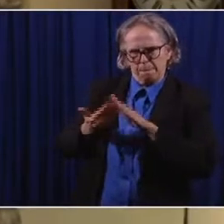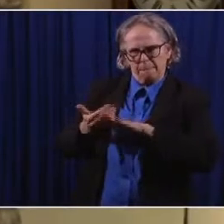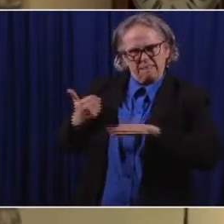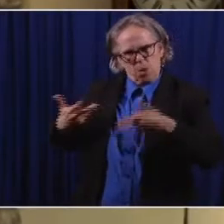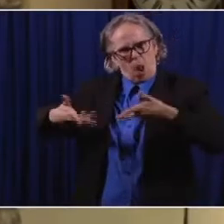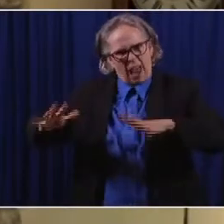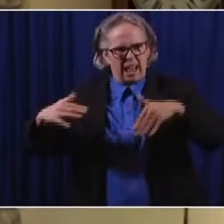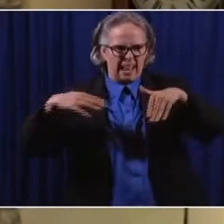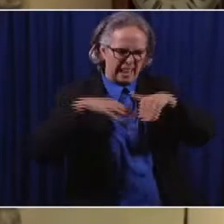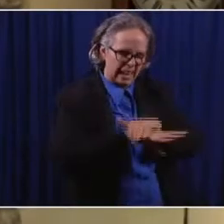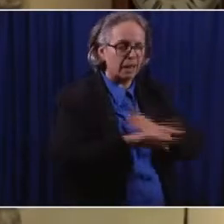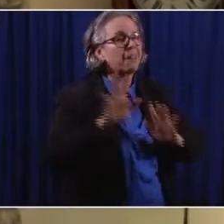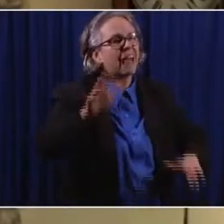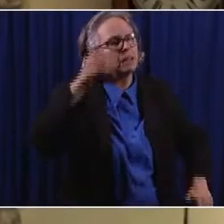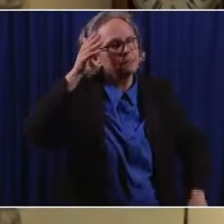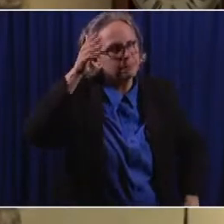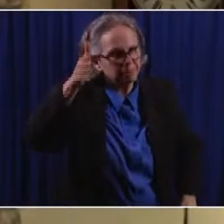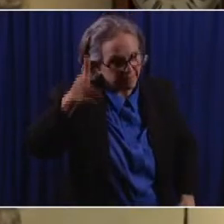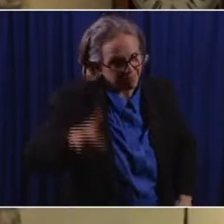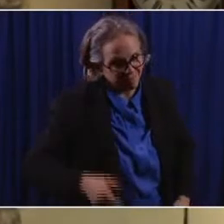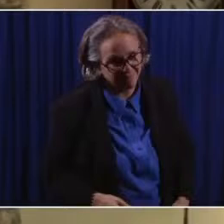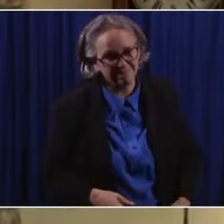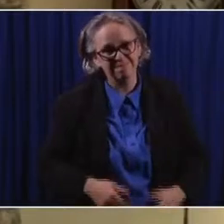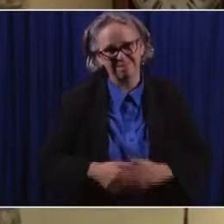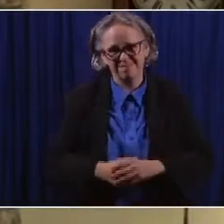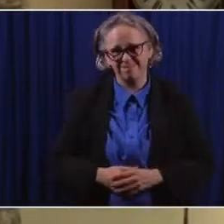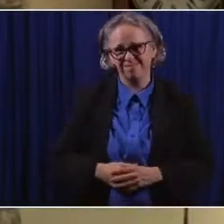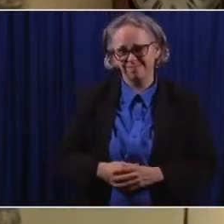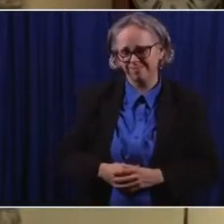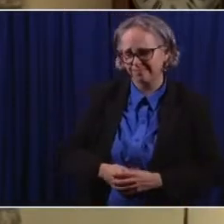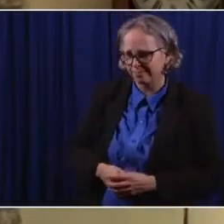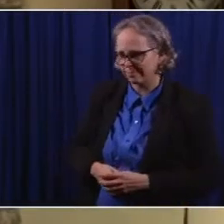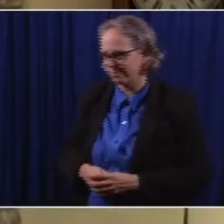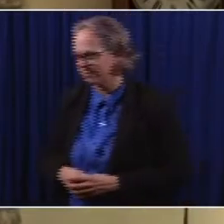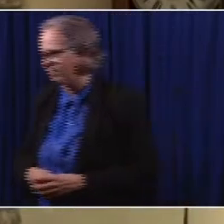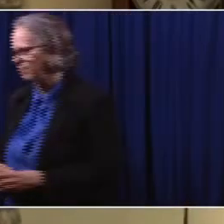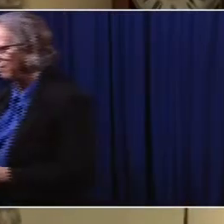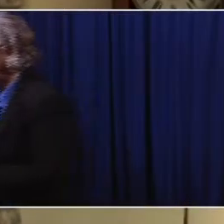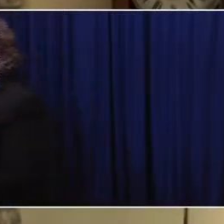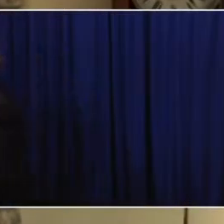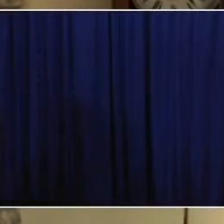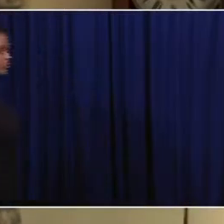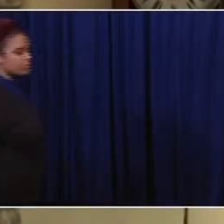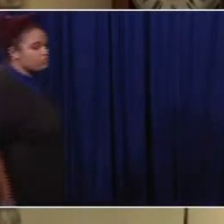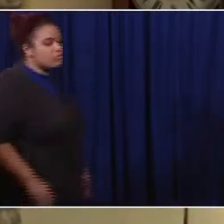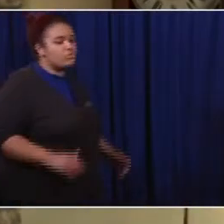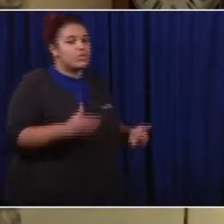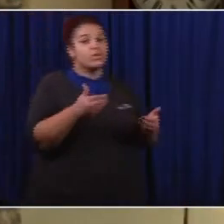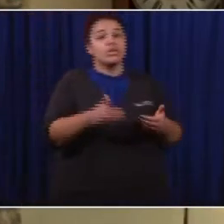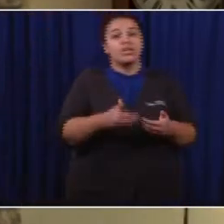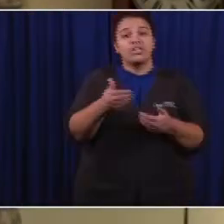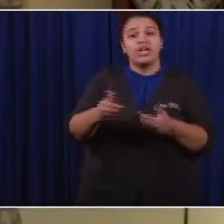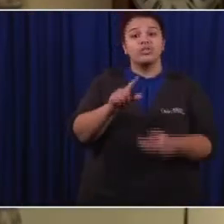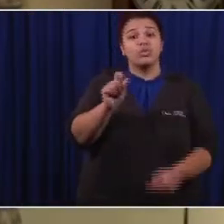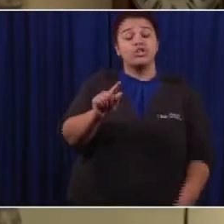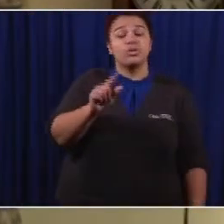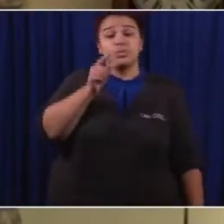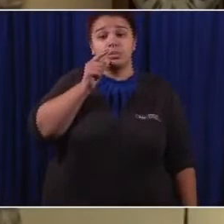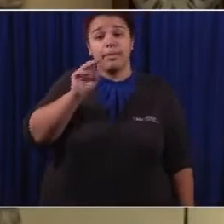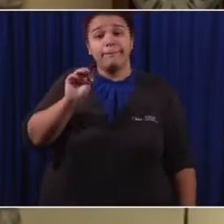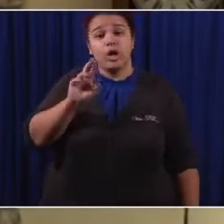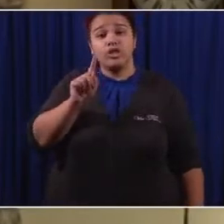in the future. Next question is from Marty Schladen at the Ohio Capitol Journal. Good afternoon,